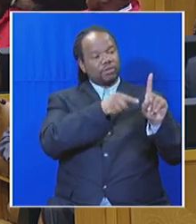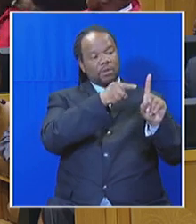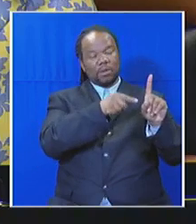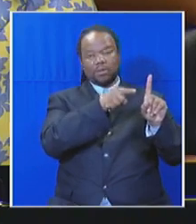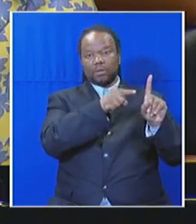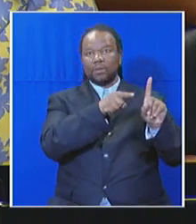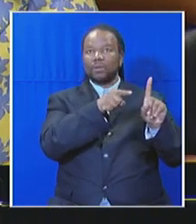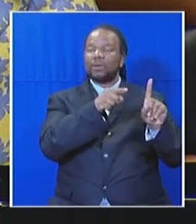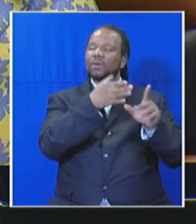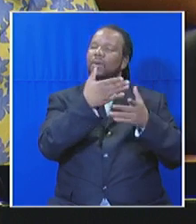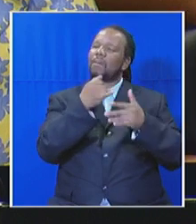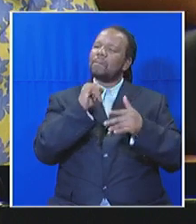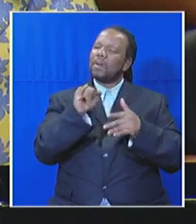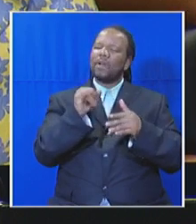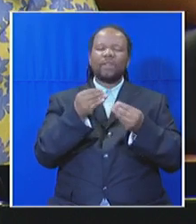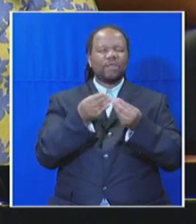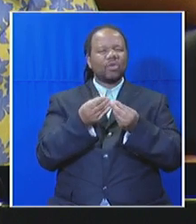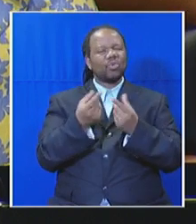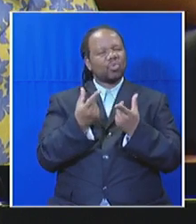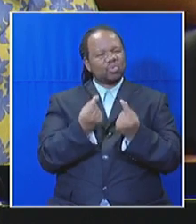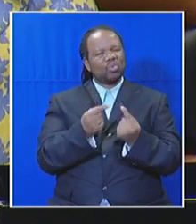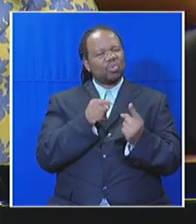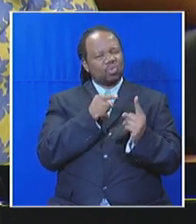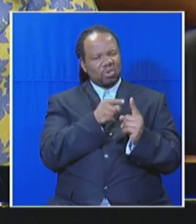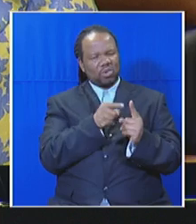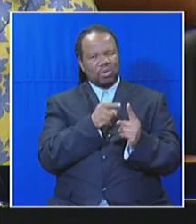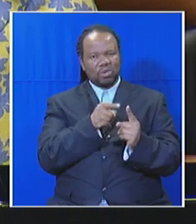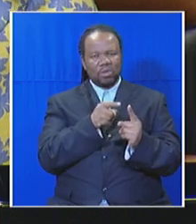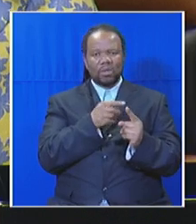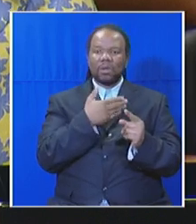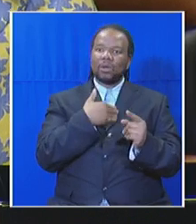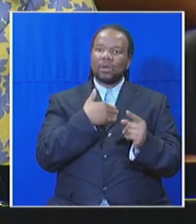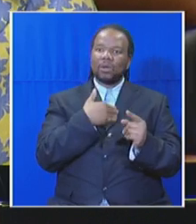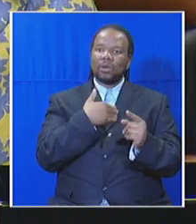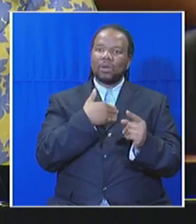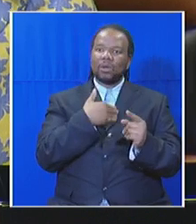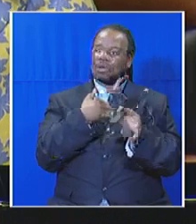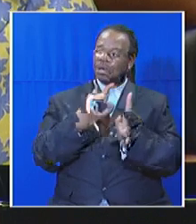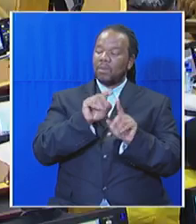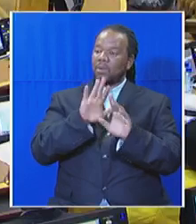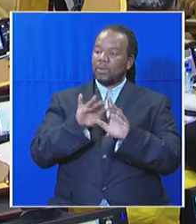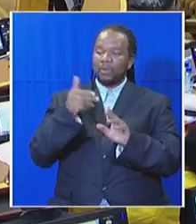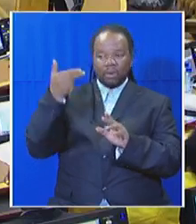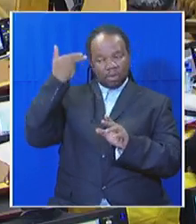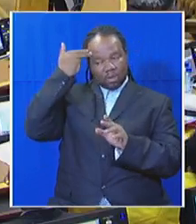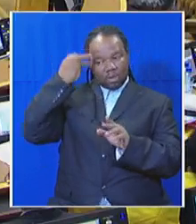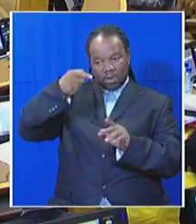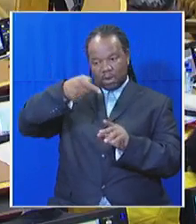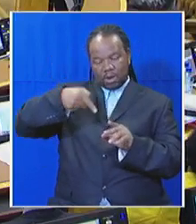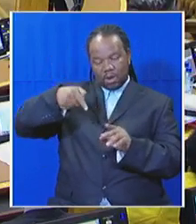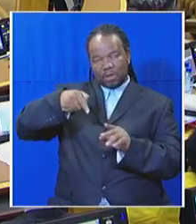oyenzayo ukuthi wena uzosilethela manje iy'nkabi la okwesibili swana